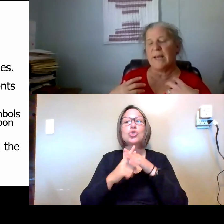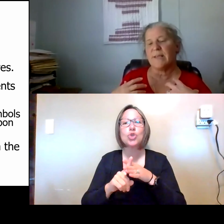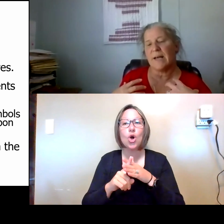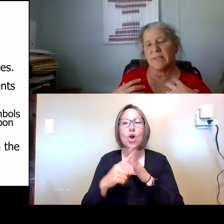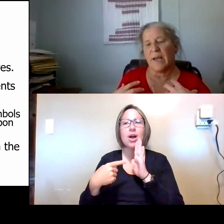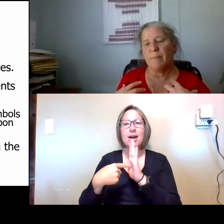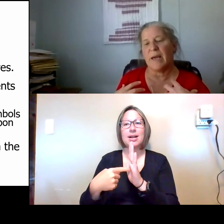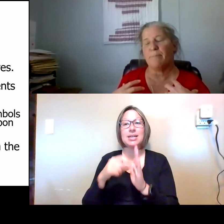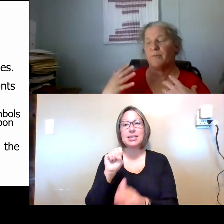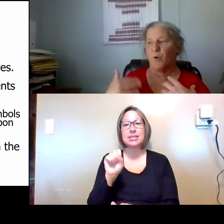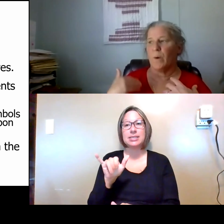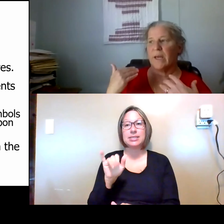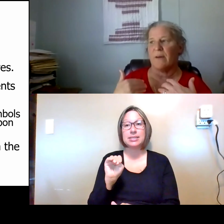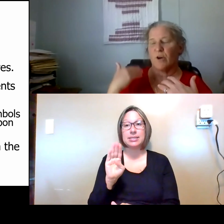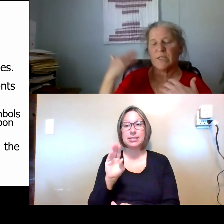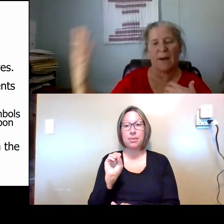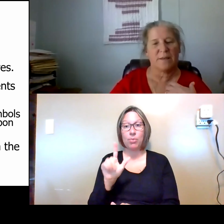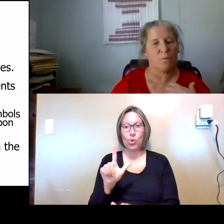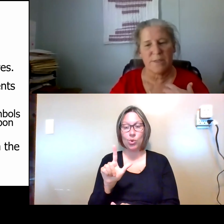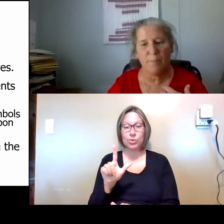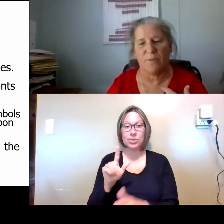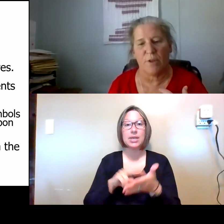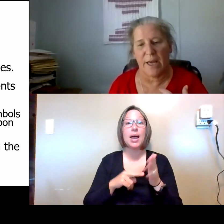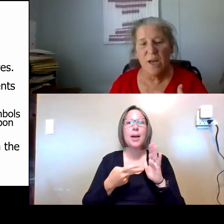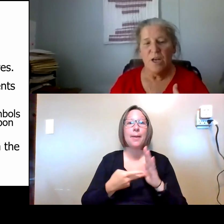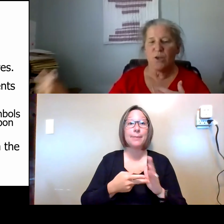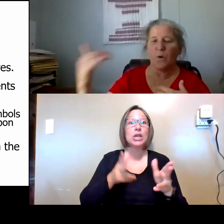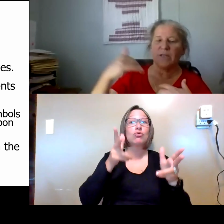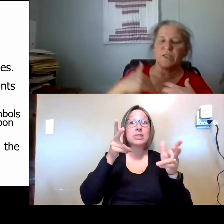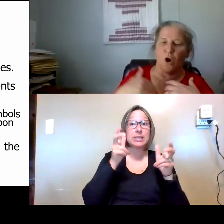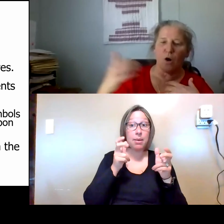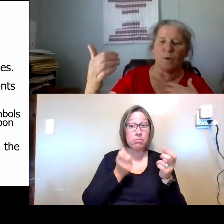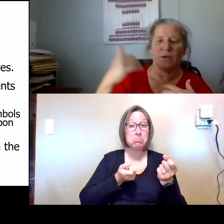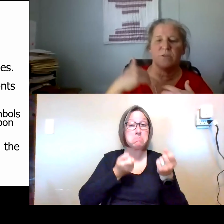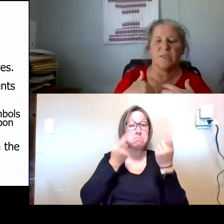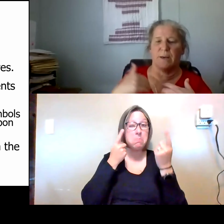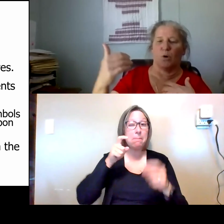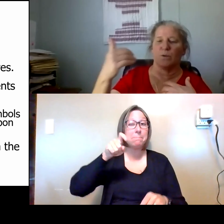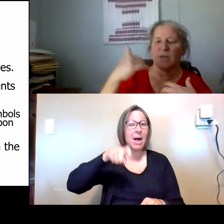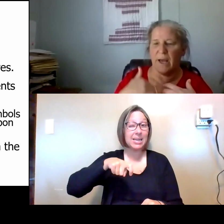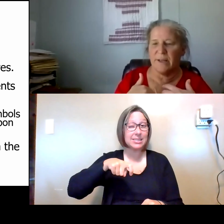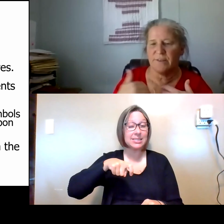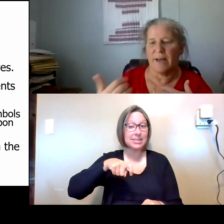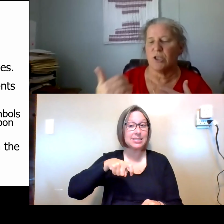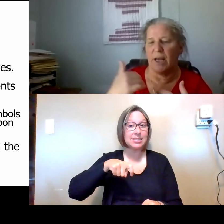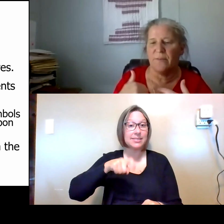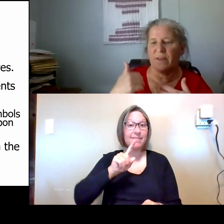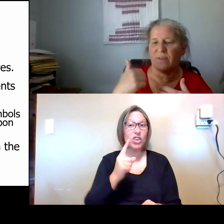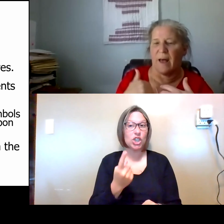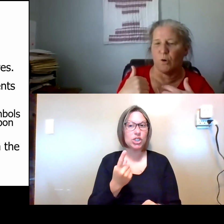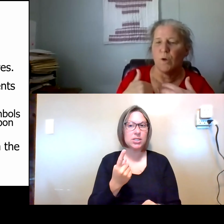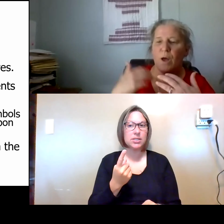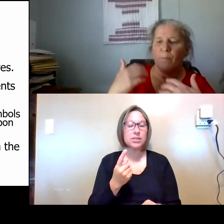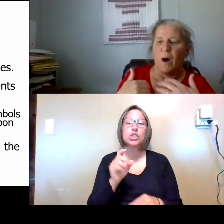receptive piece has to come in before we can ever expect it receptively. So we're going to start with those symbols and such in